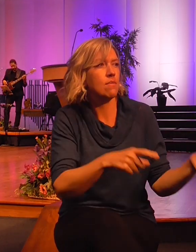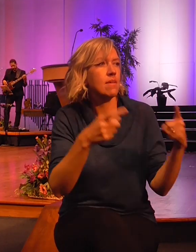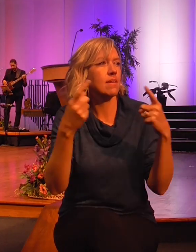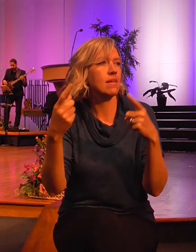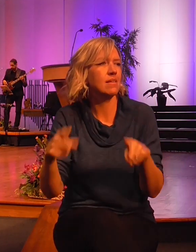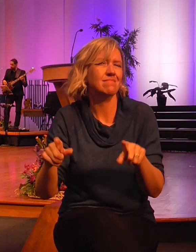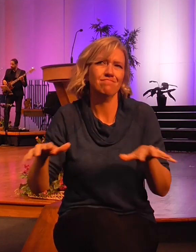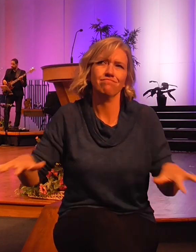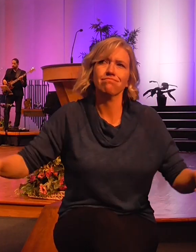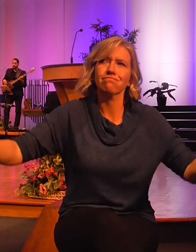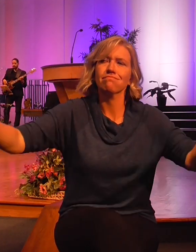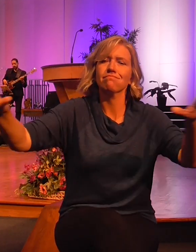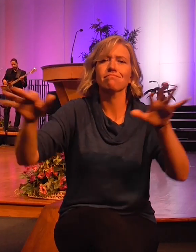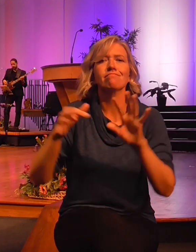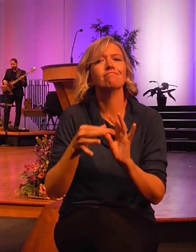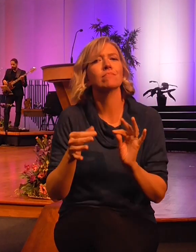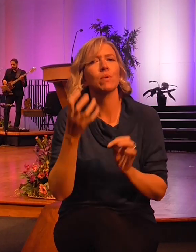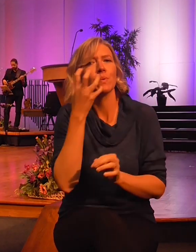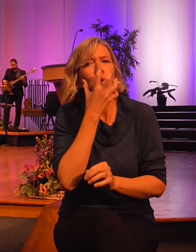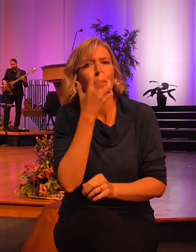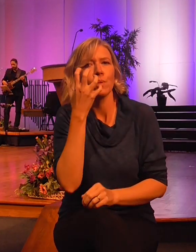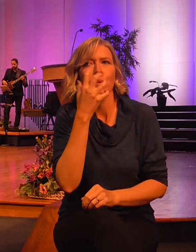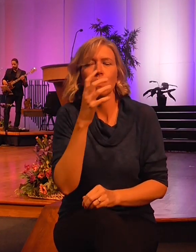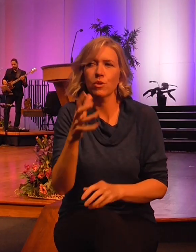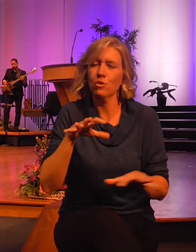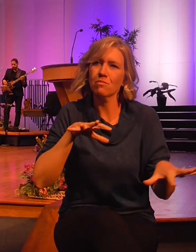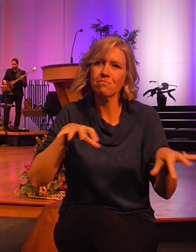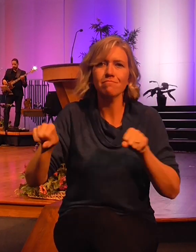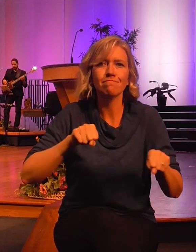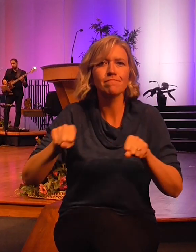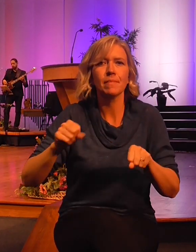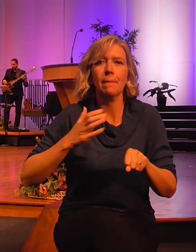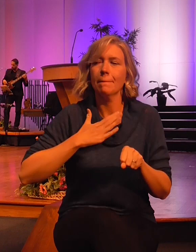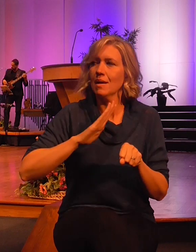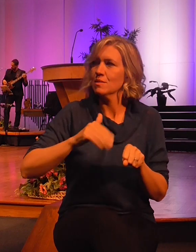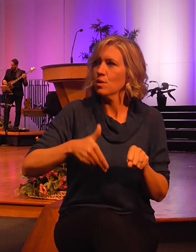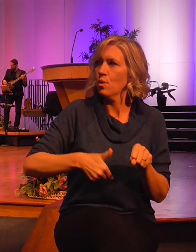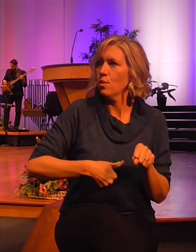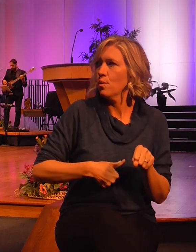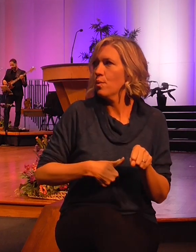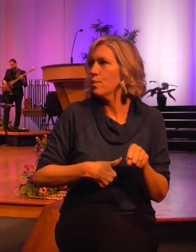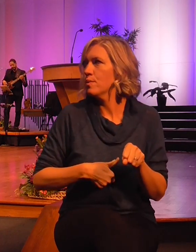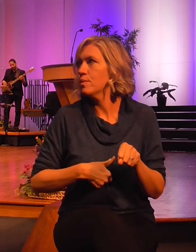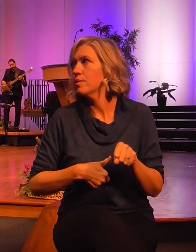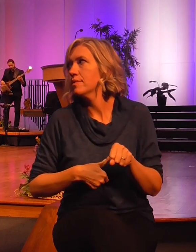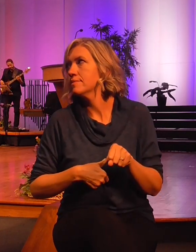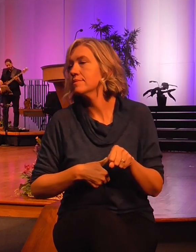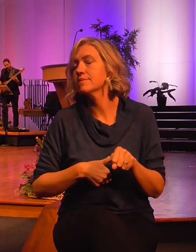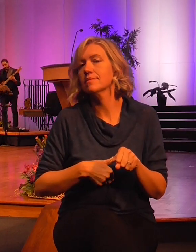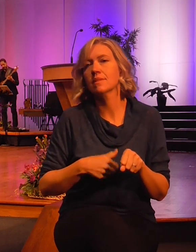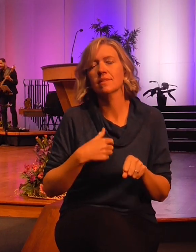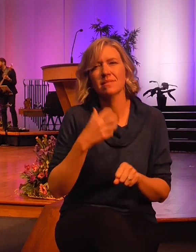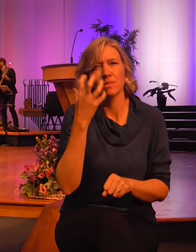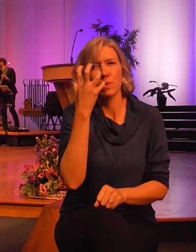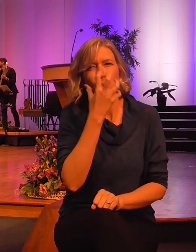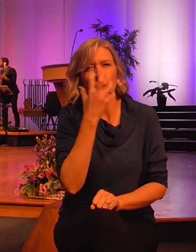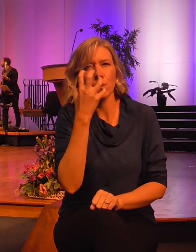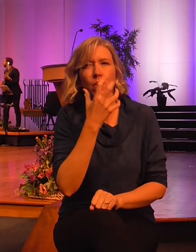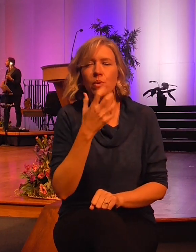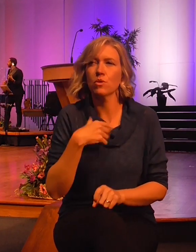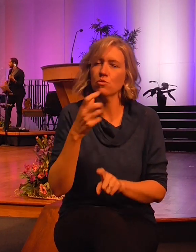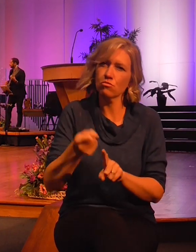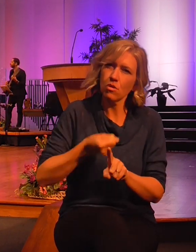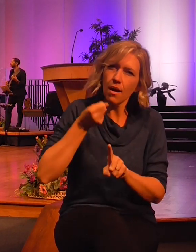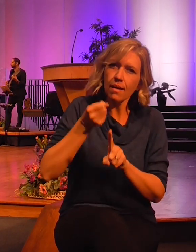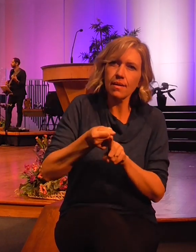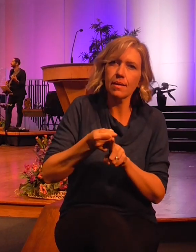on. I say, oh, you rock my soul. Oh, yeah. I say,